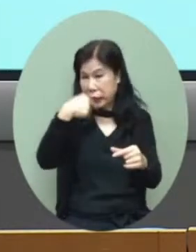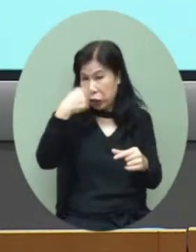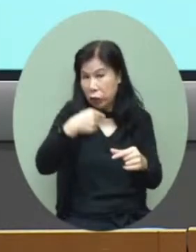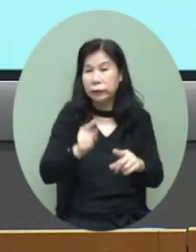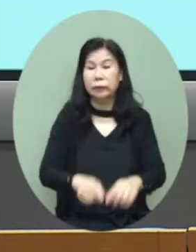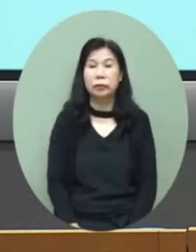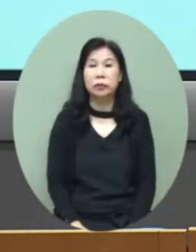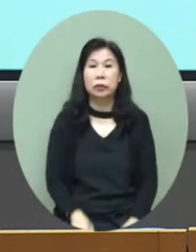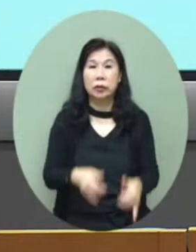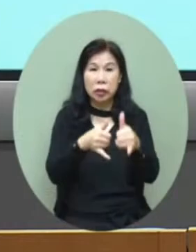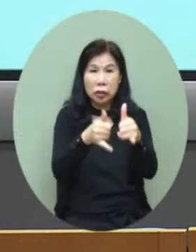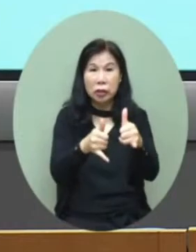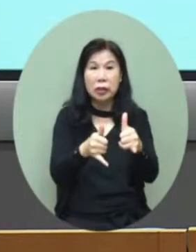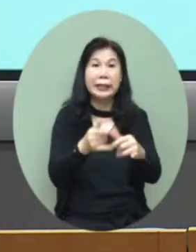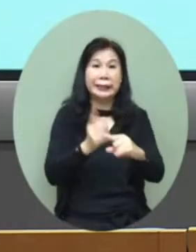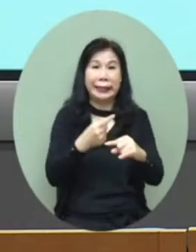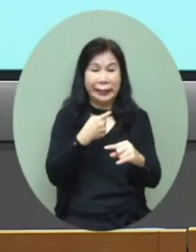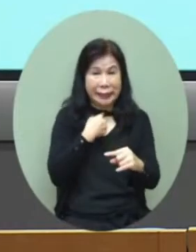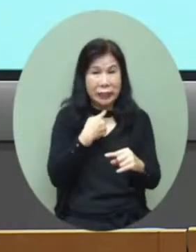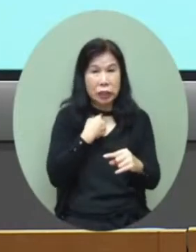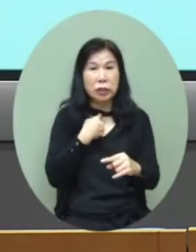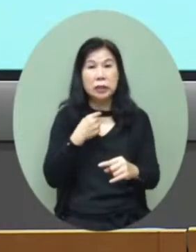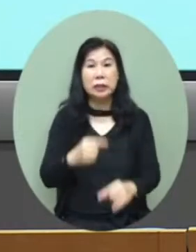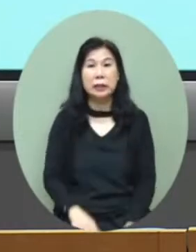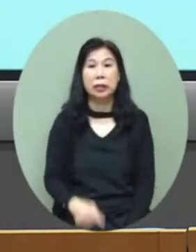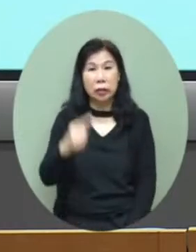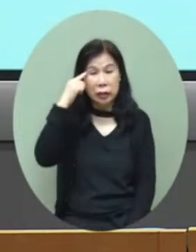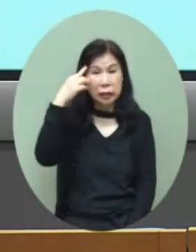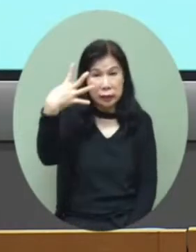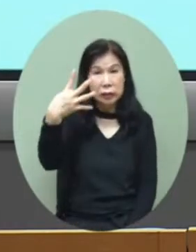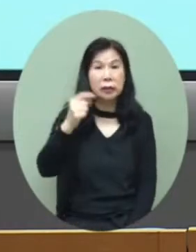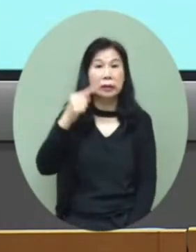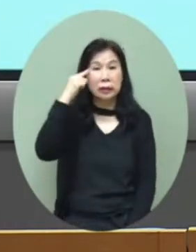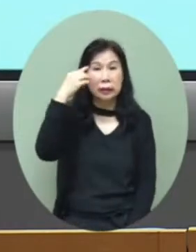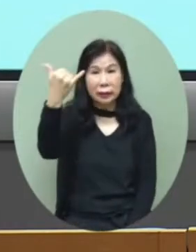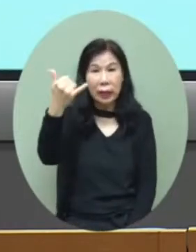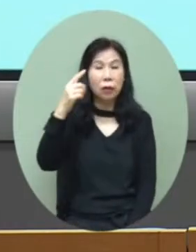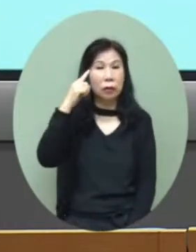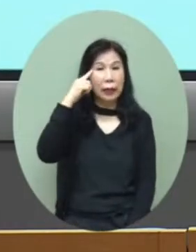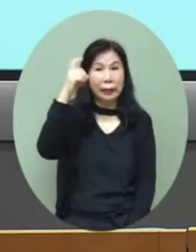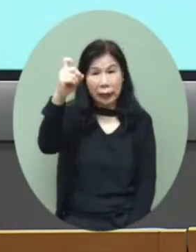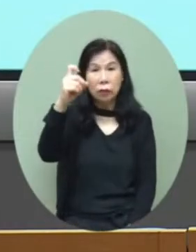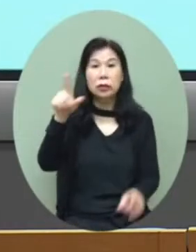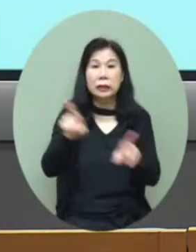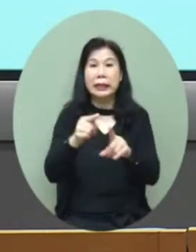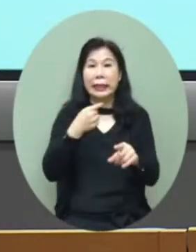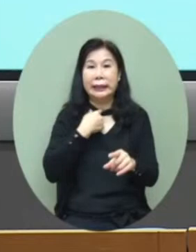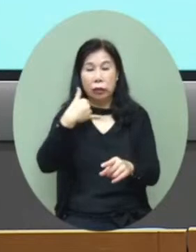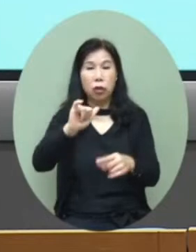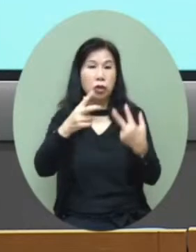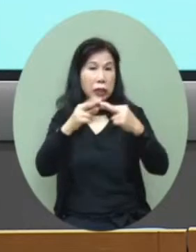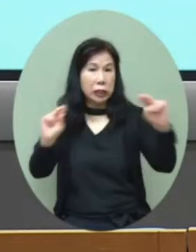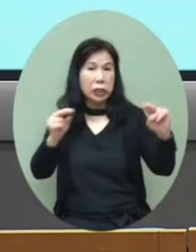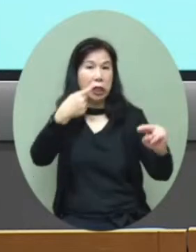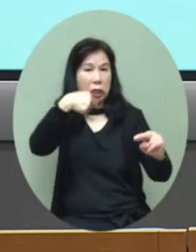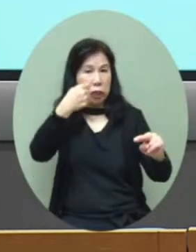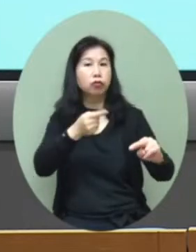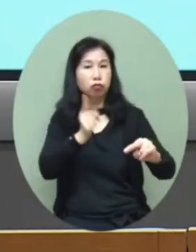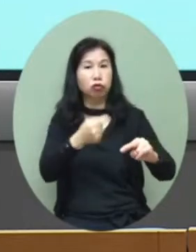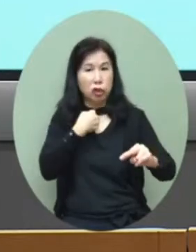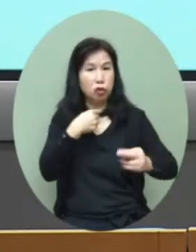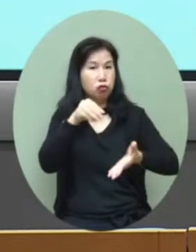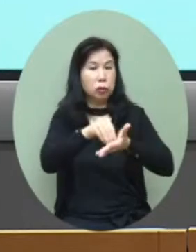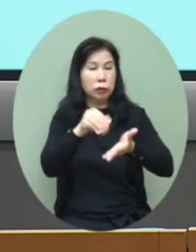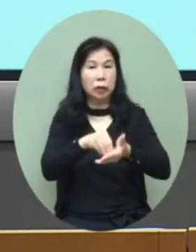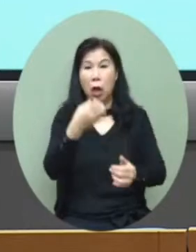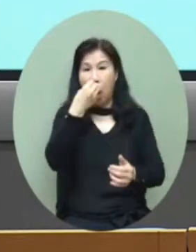Safe vaccine pass, and they should perform RAT every day. And also on the 4th, 6th, 9th day, they